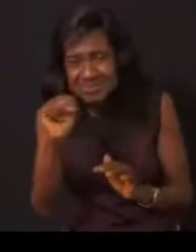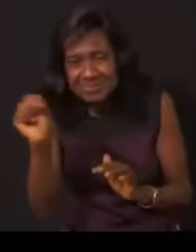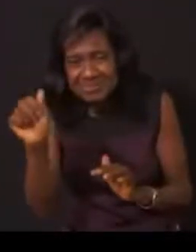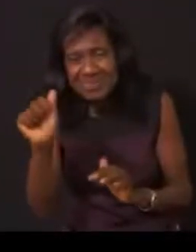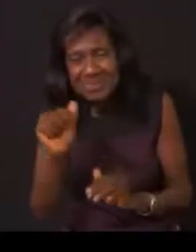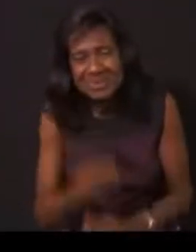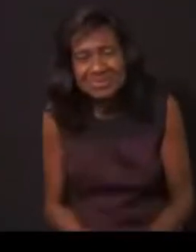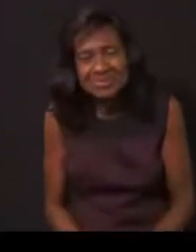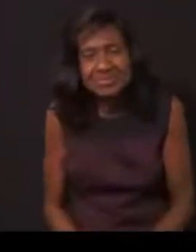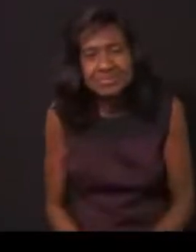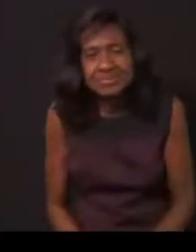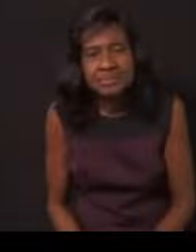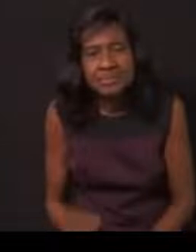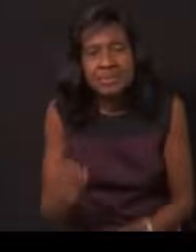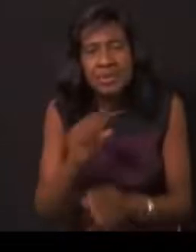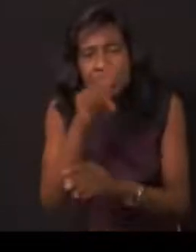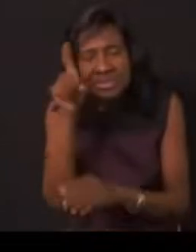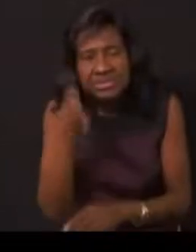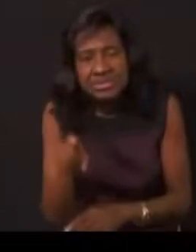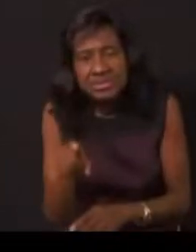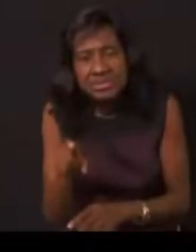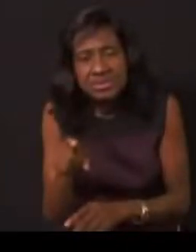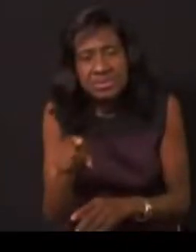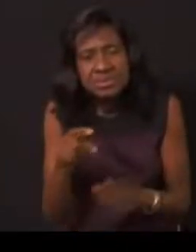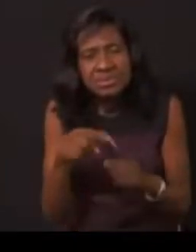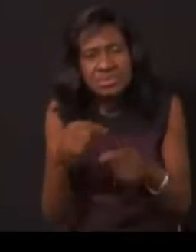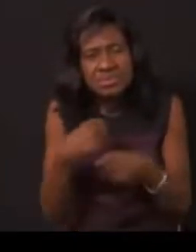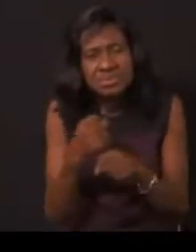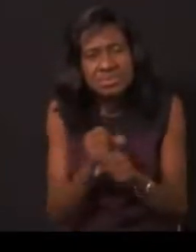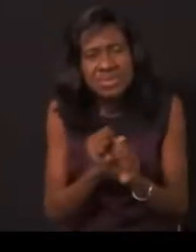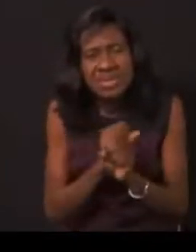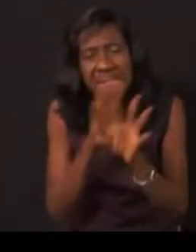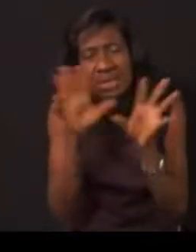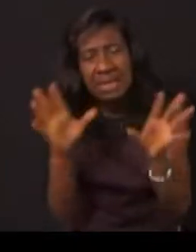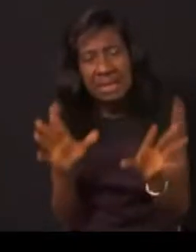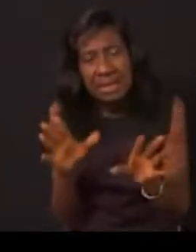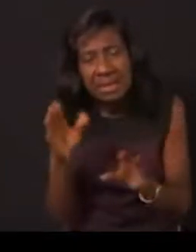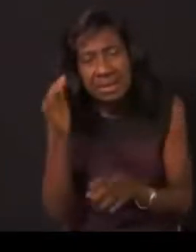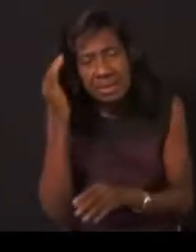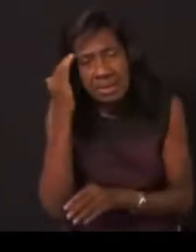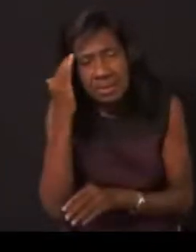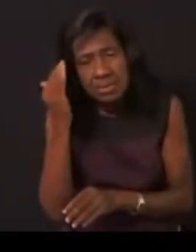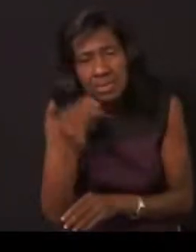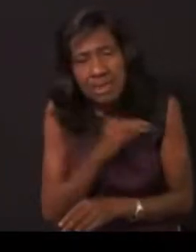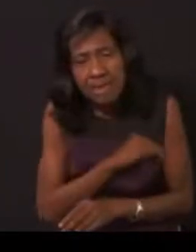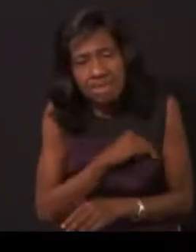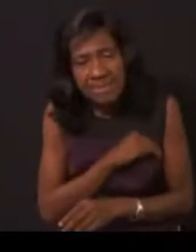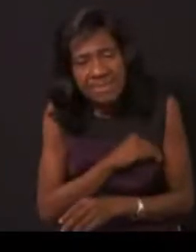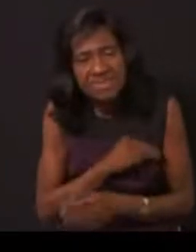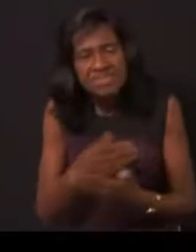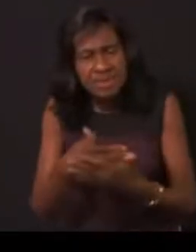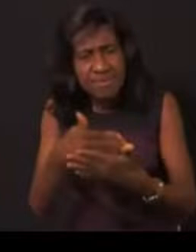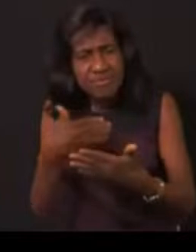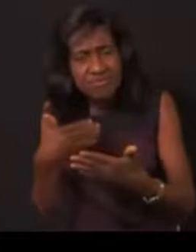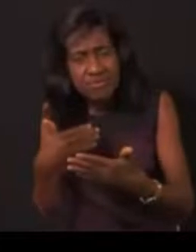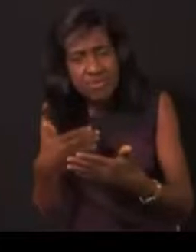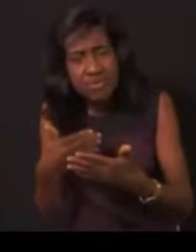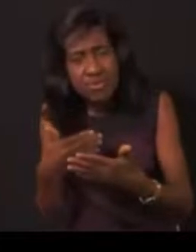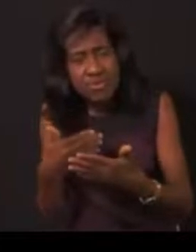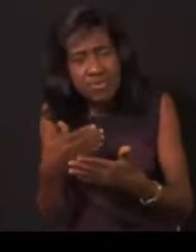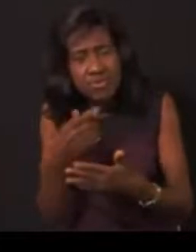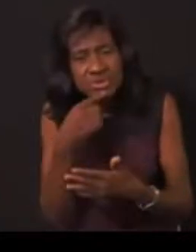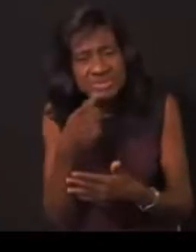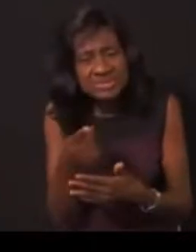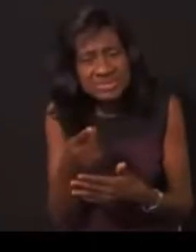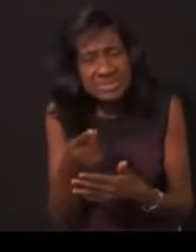Just for a bit of clarity, now I know that the minister had previously said, or earlier in the